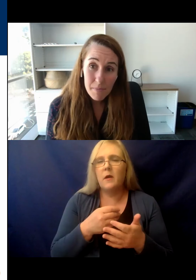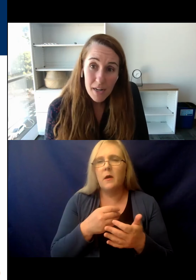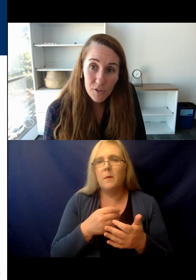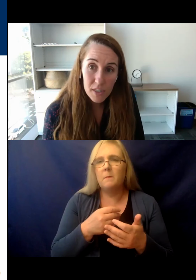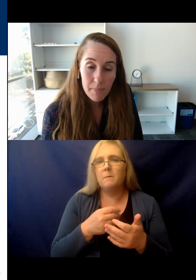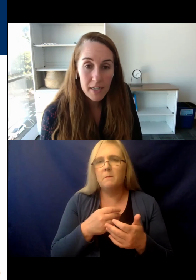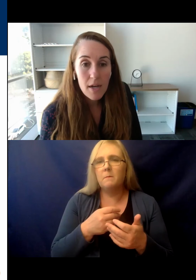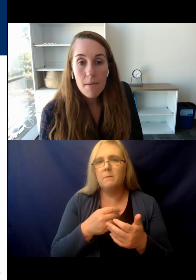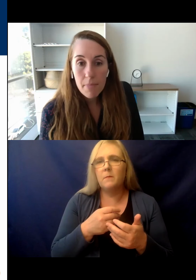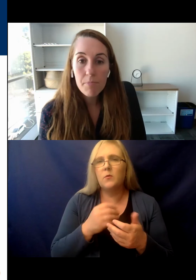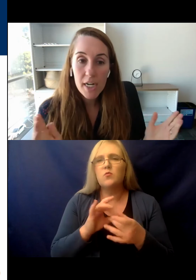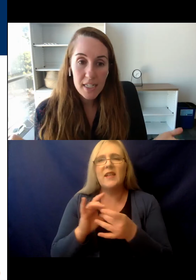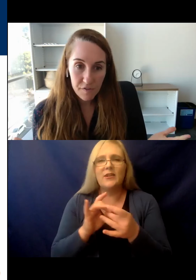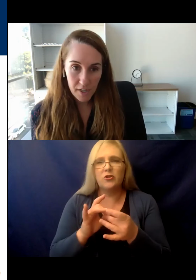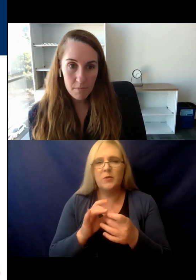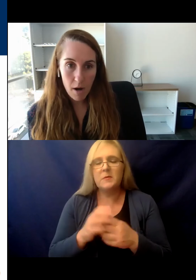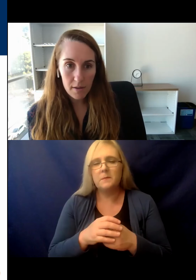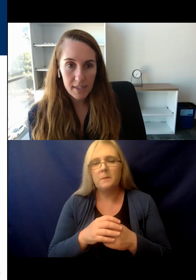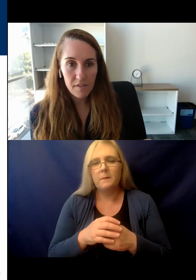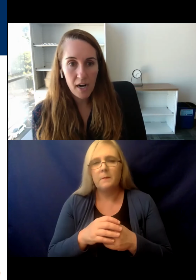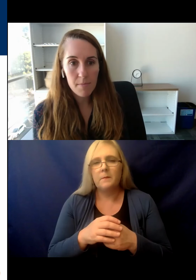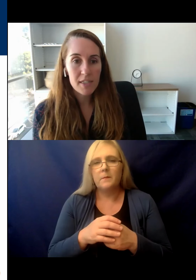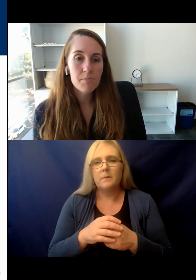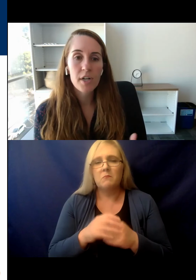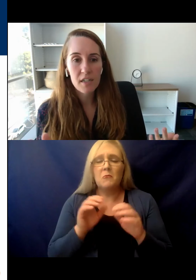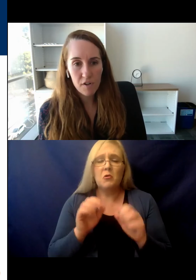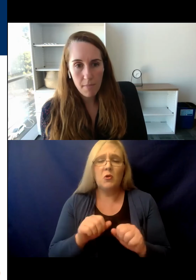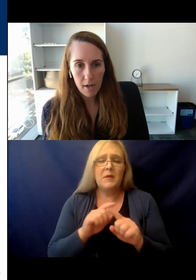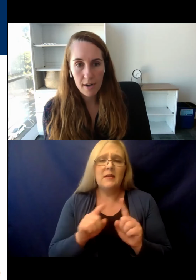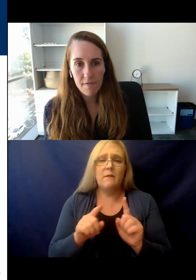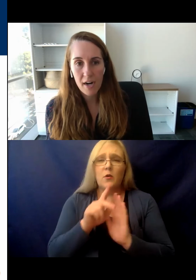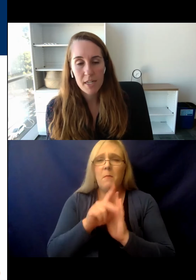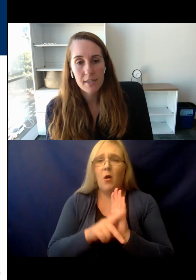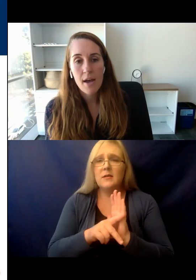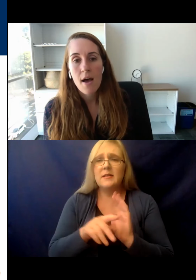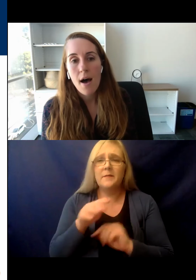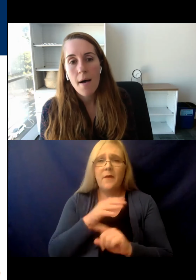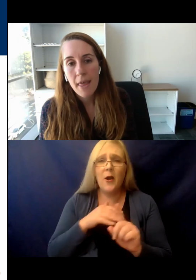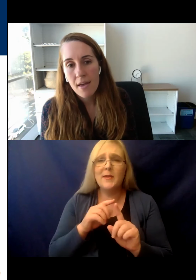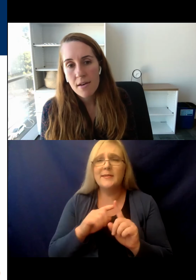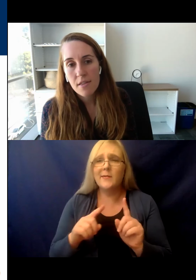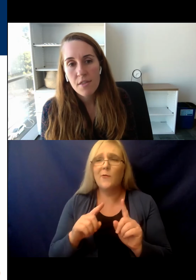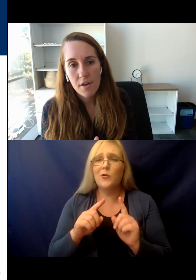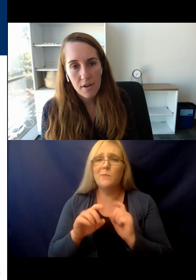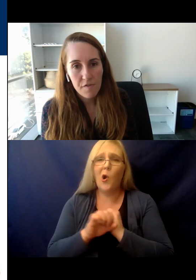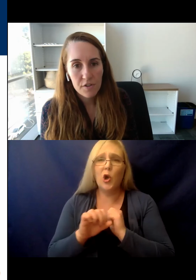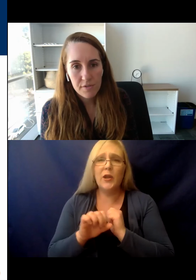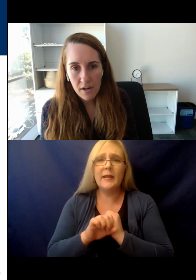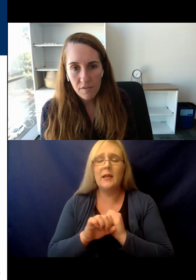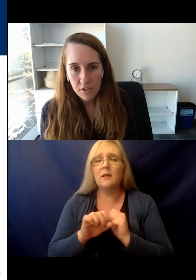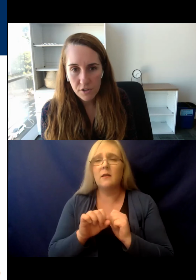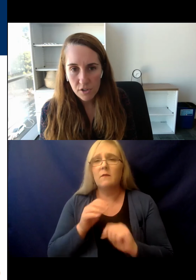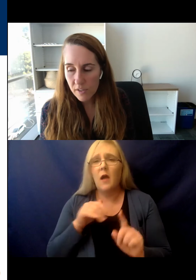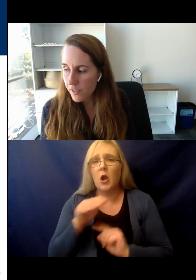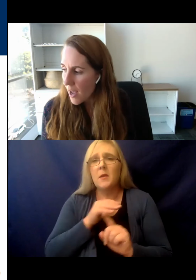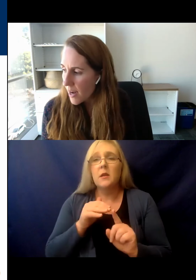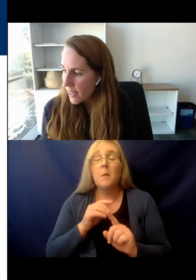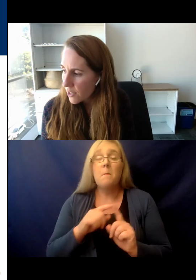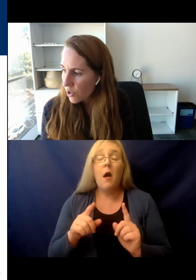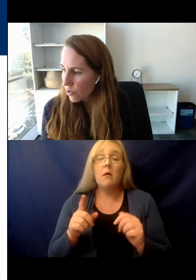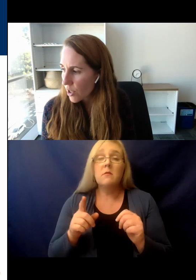that these can be influenced by pretty different policy environments and pretty different market environments. And the first round of research